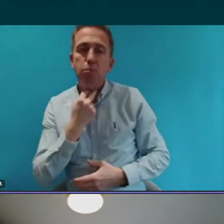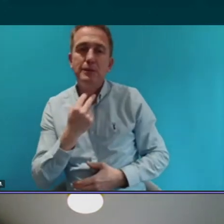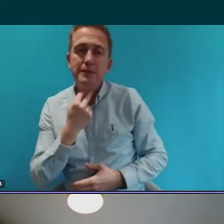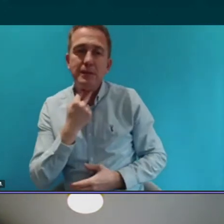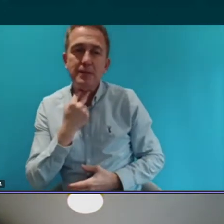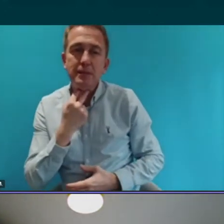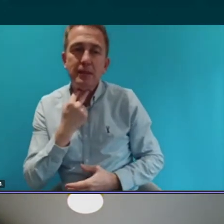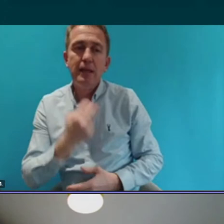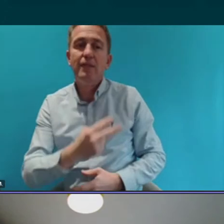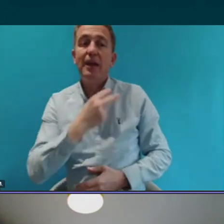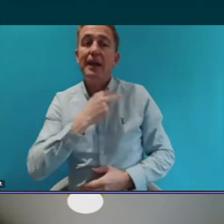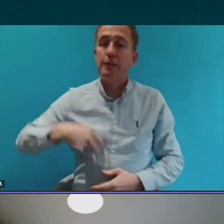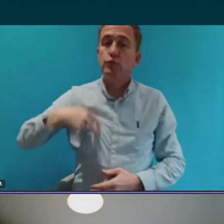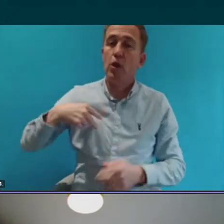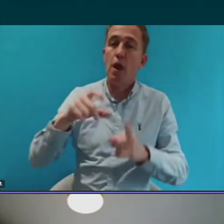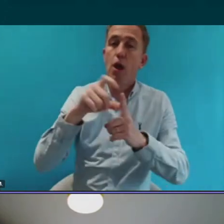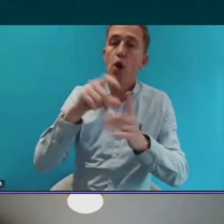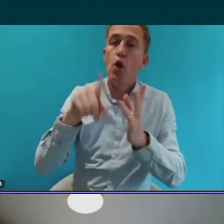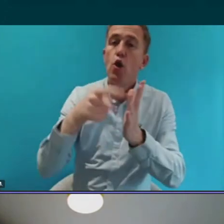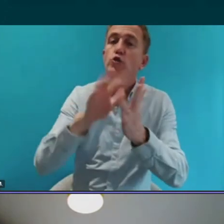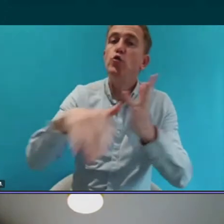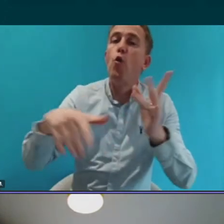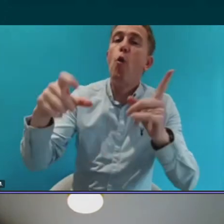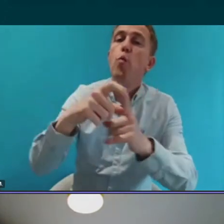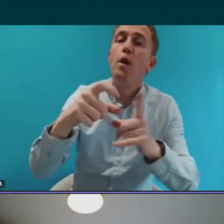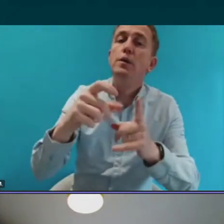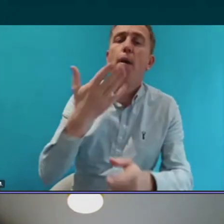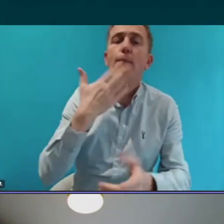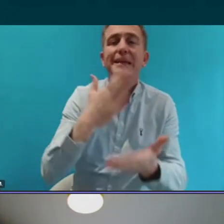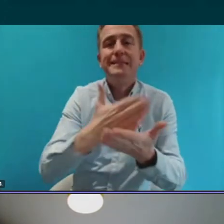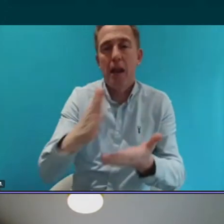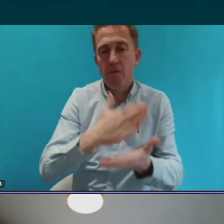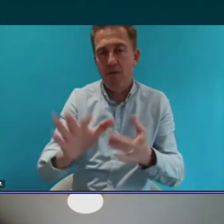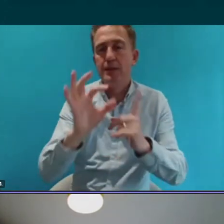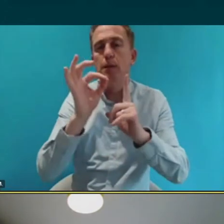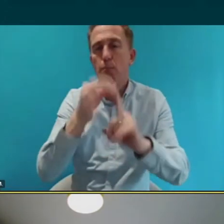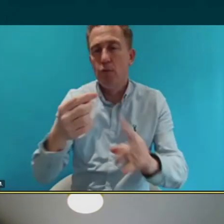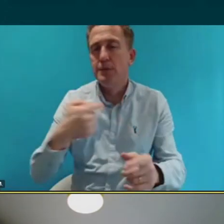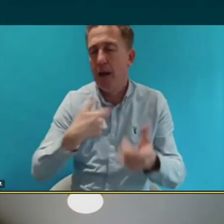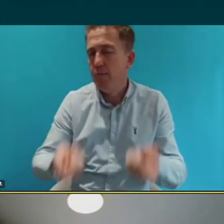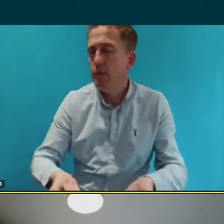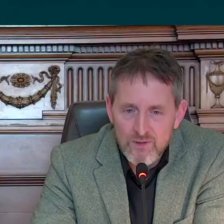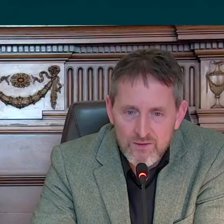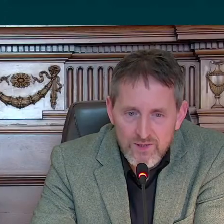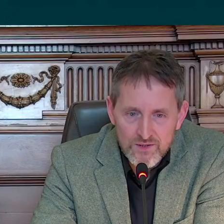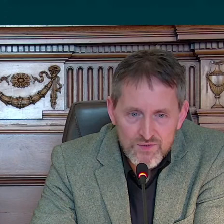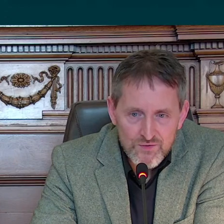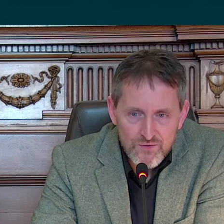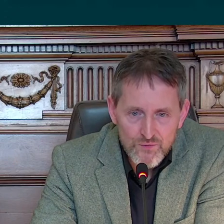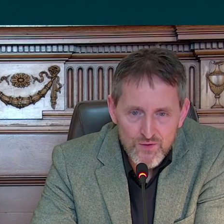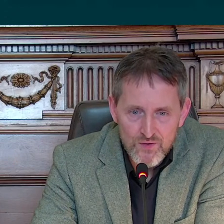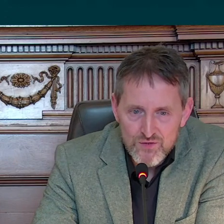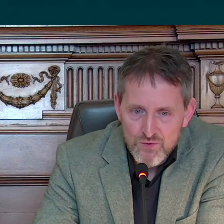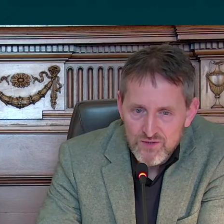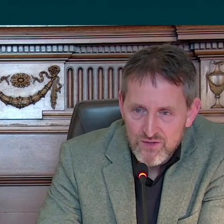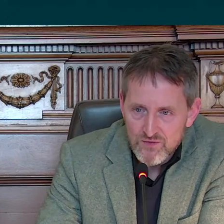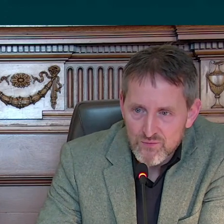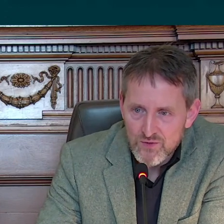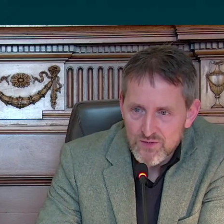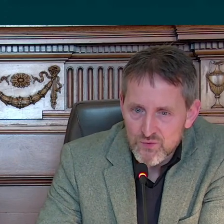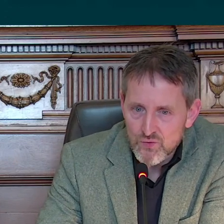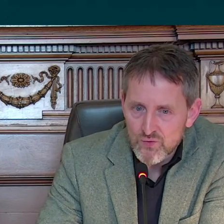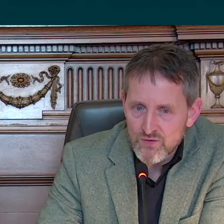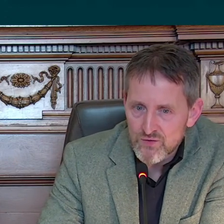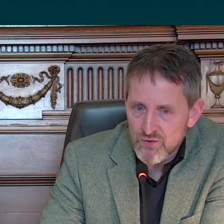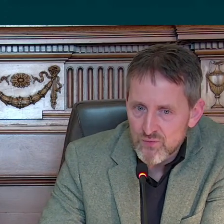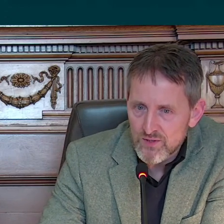Councillor Dorward could please clarify those points I've raised, that would be really helpful. Thanks for that contribution, Councillor